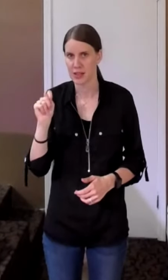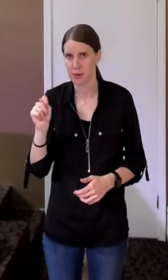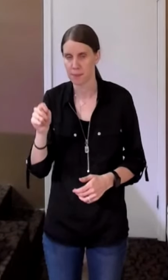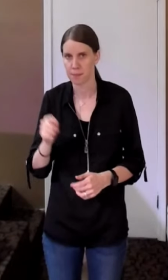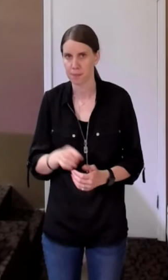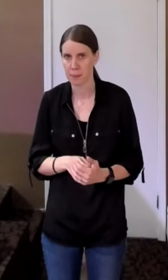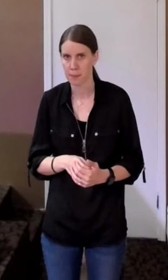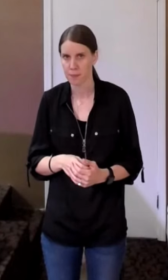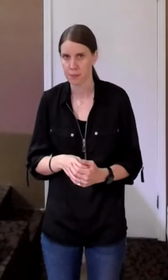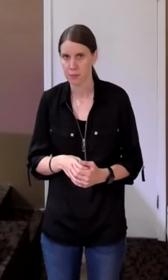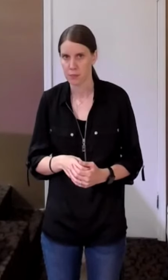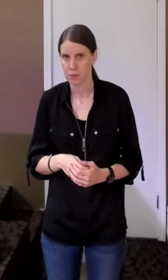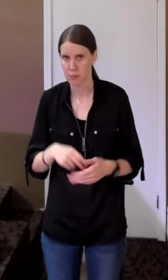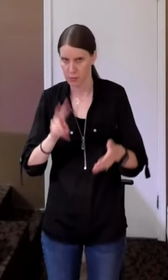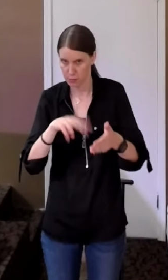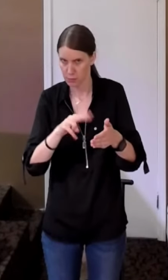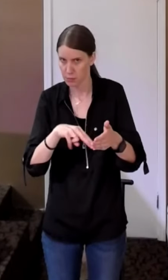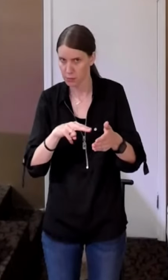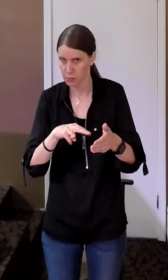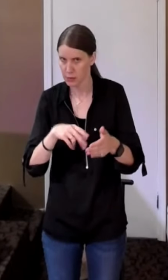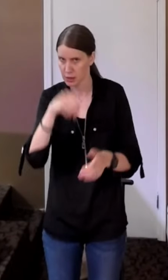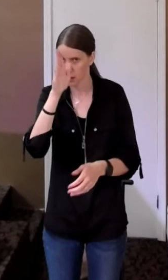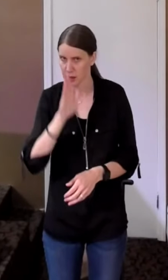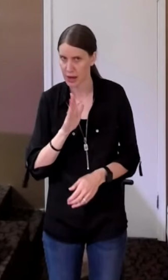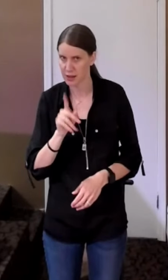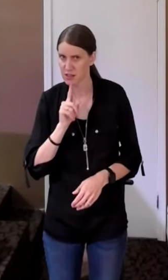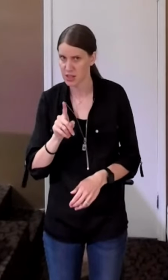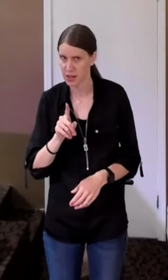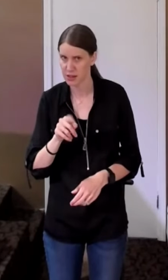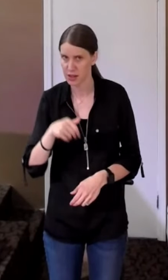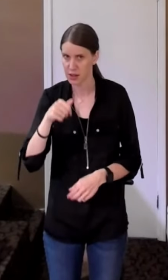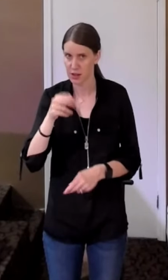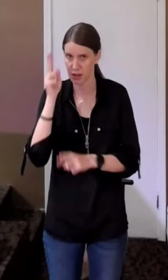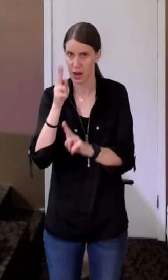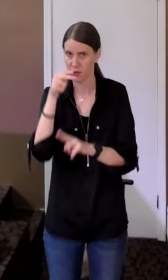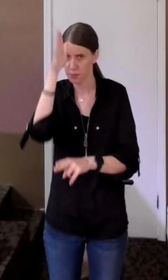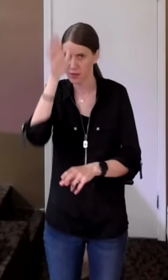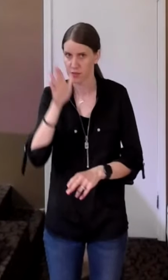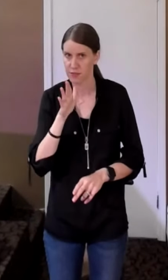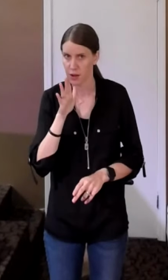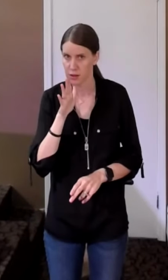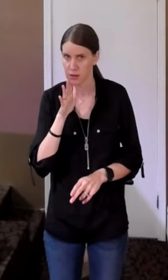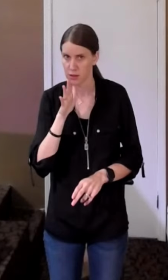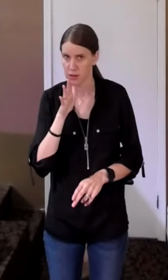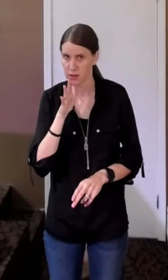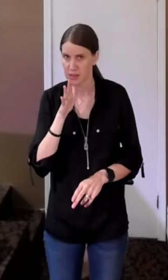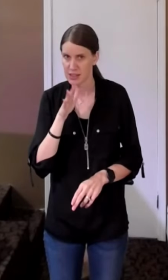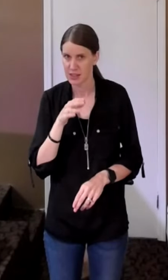I want you to see, God takes this honoring a mother and father seriously.